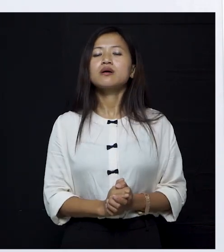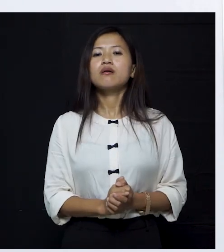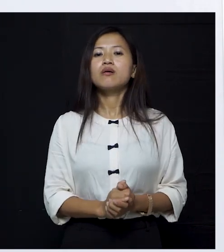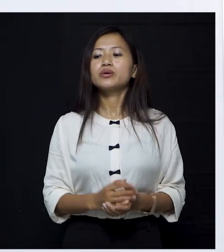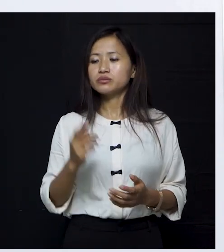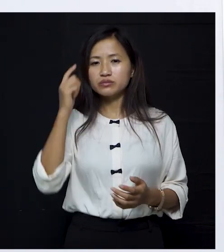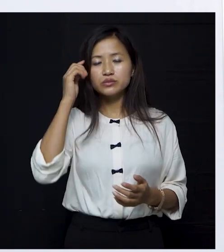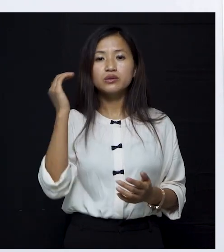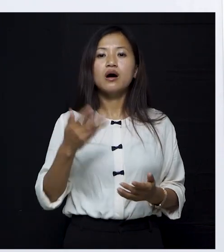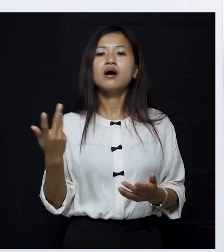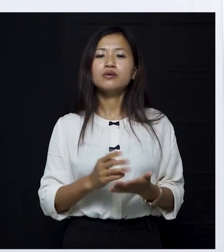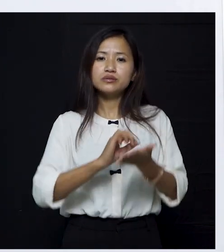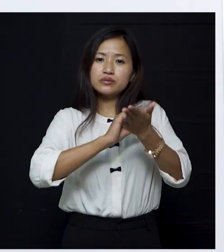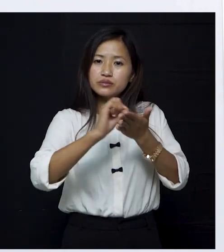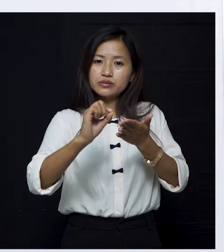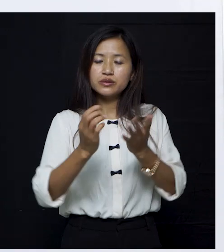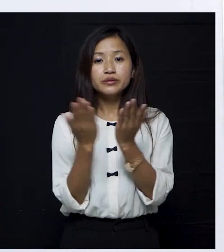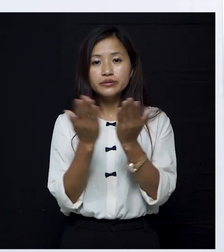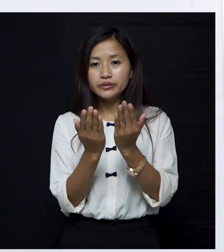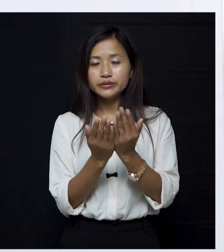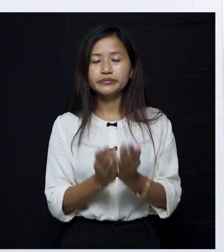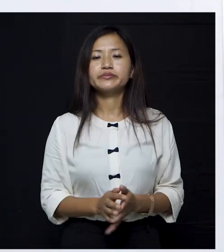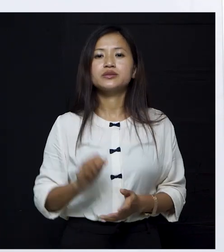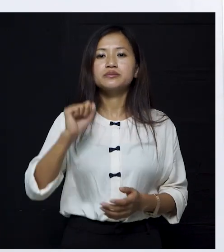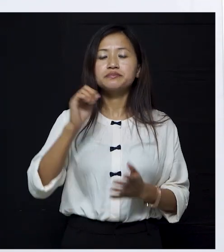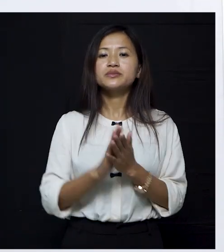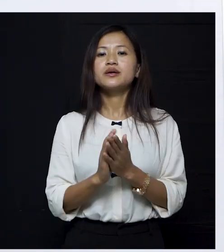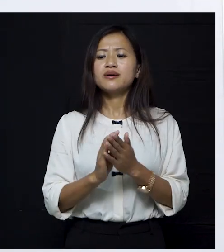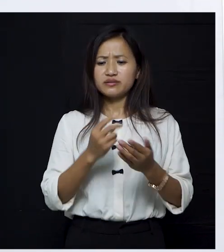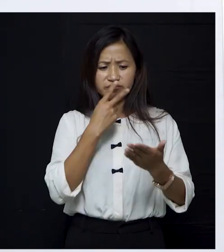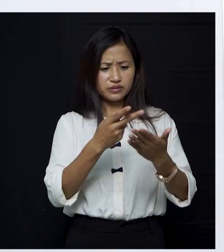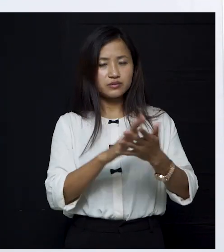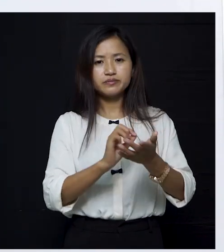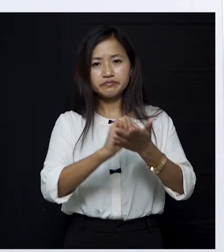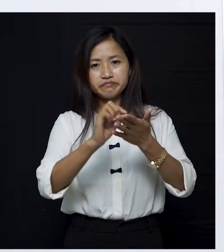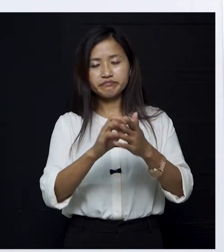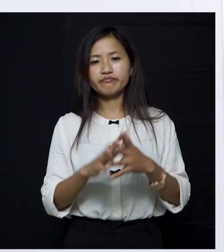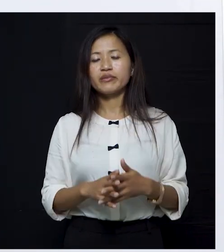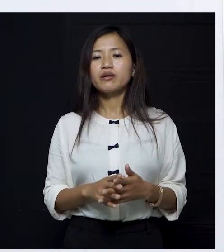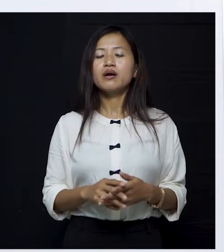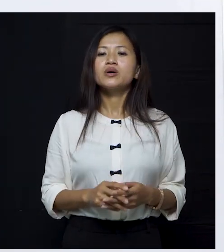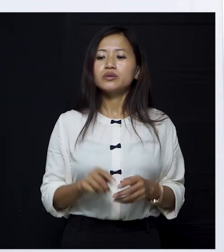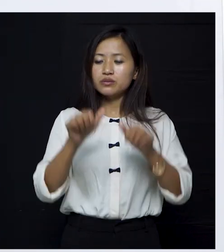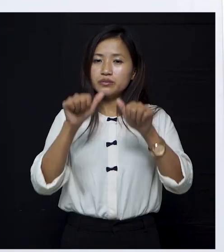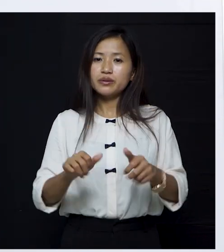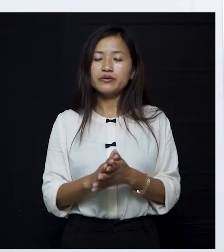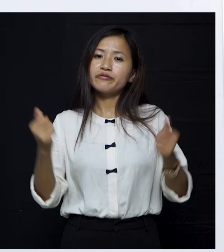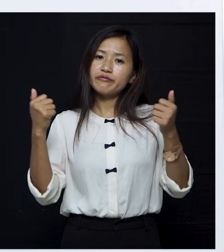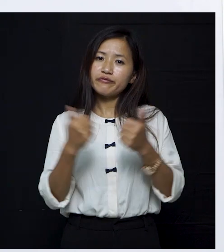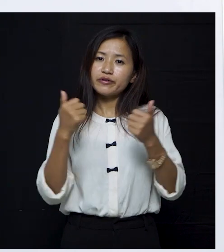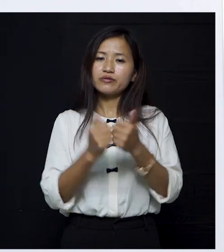will know how to read and write. And talking about the prices, the expiry date, and so on, there you will be able to fight for